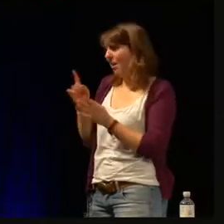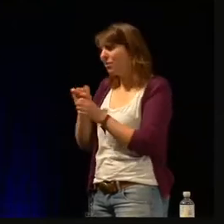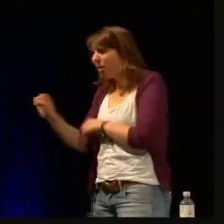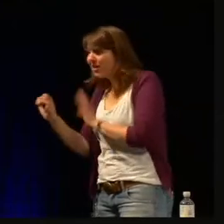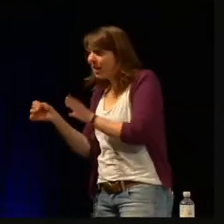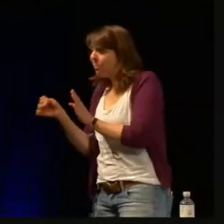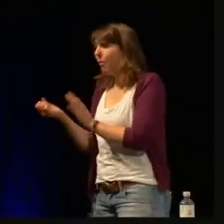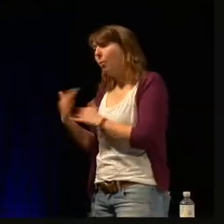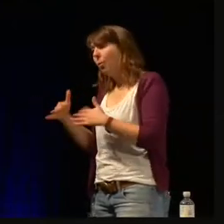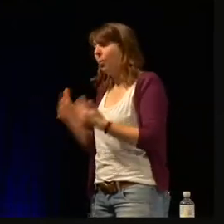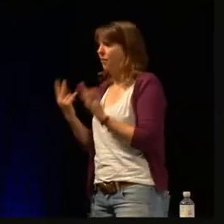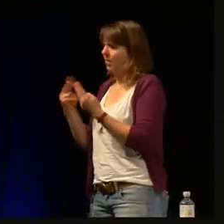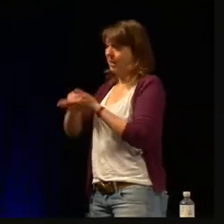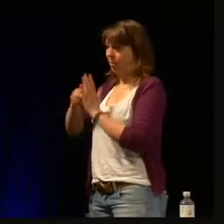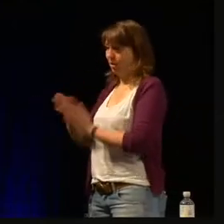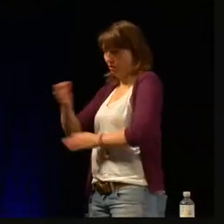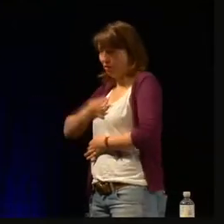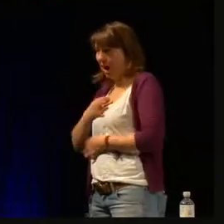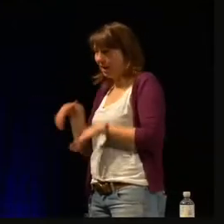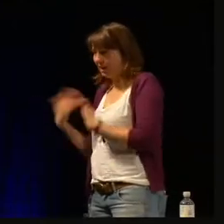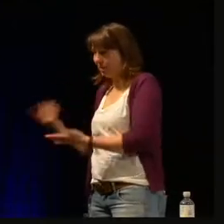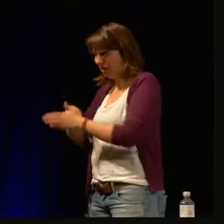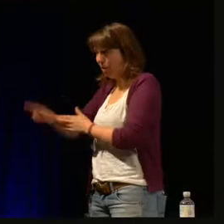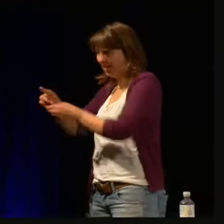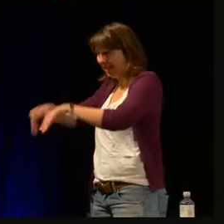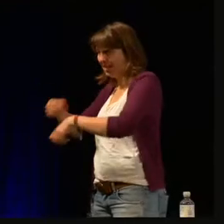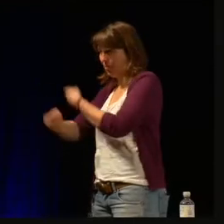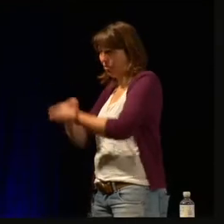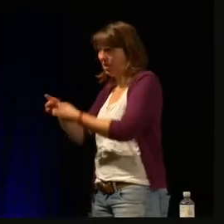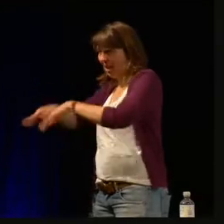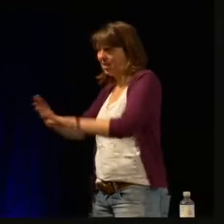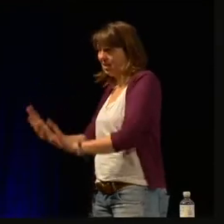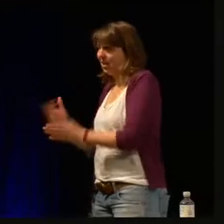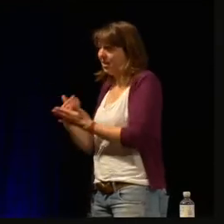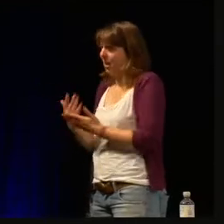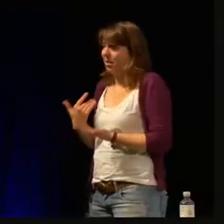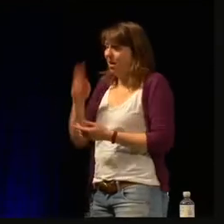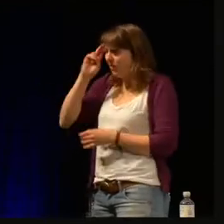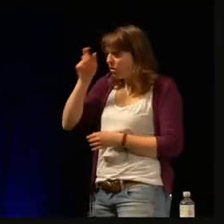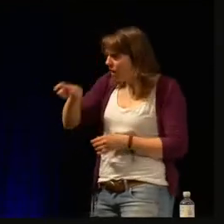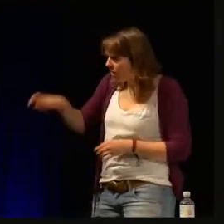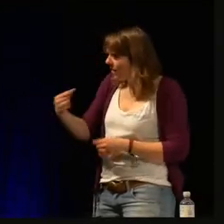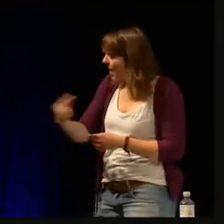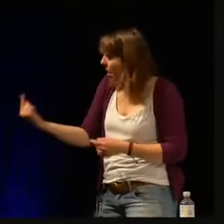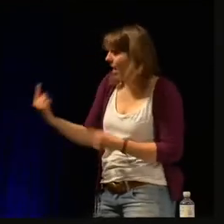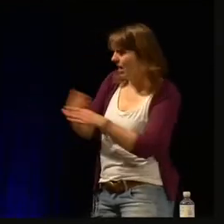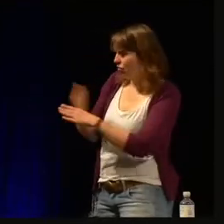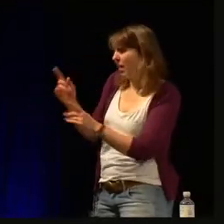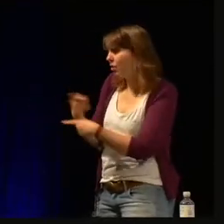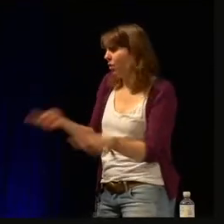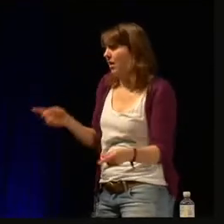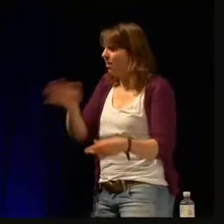medicine, biology, and of course that raises political questions that concern us all. So these aren't decisions